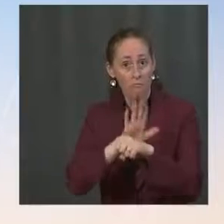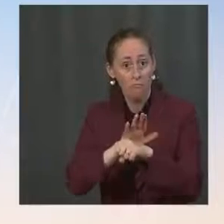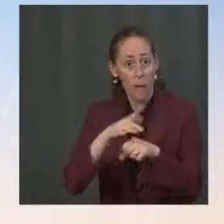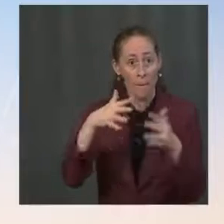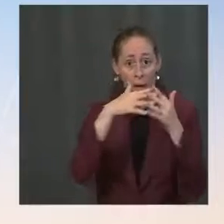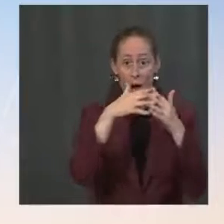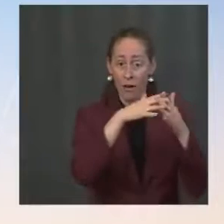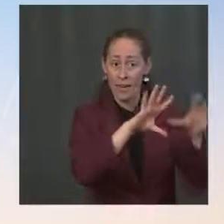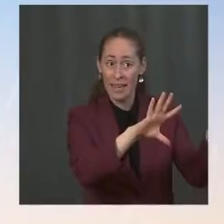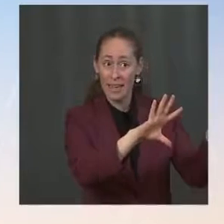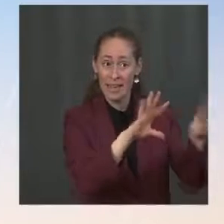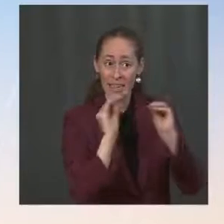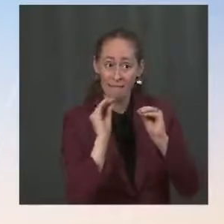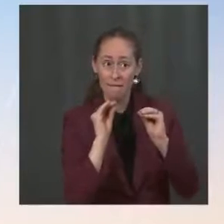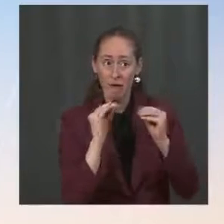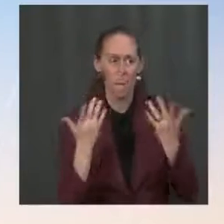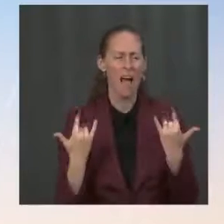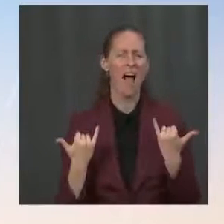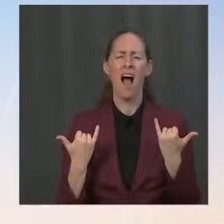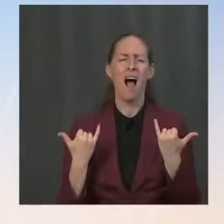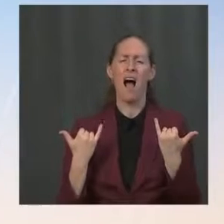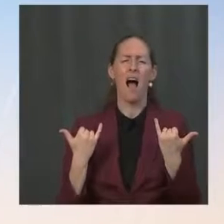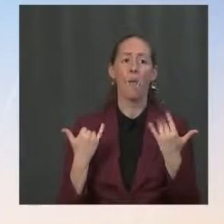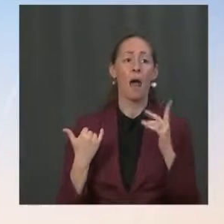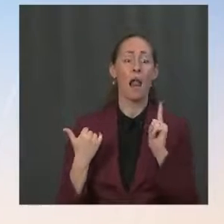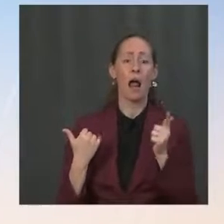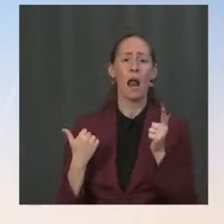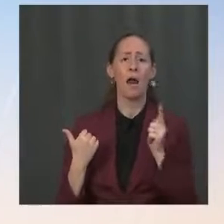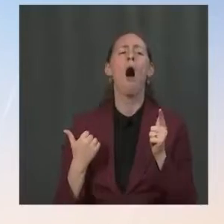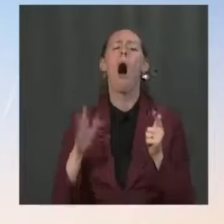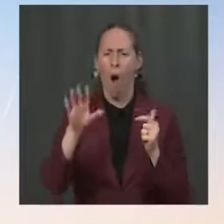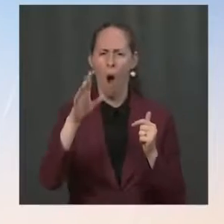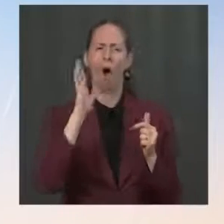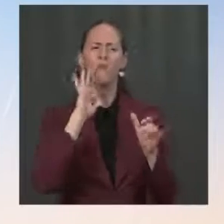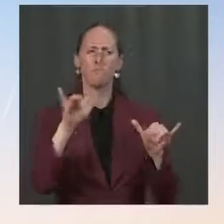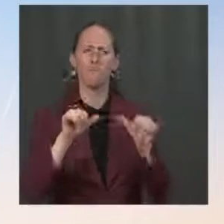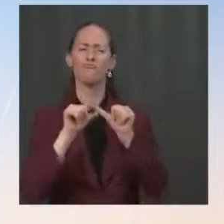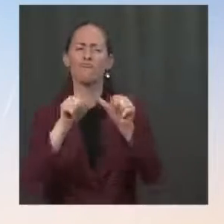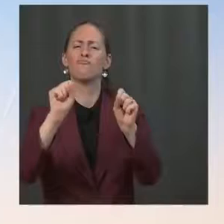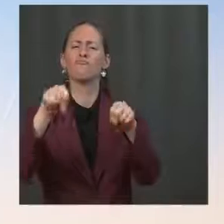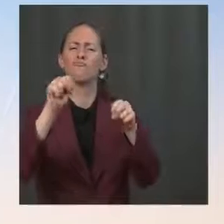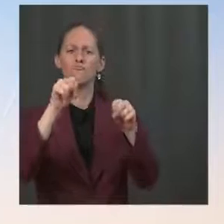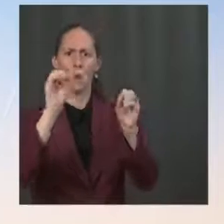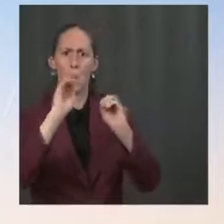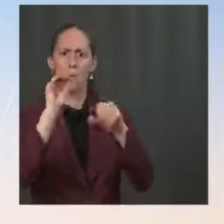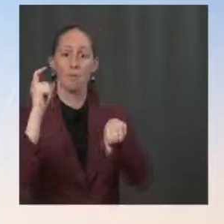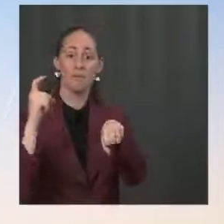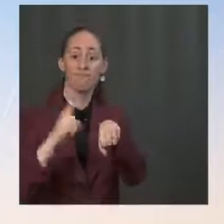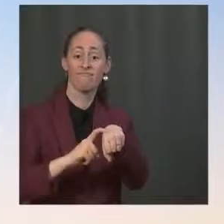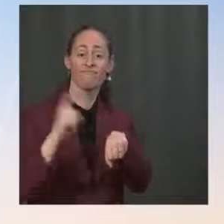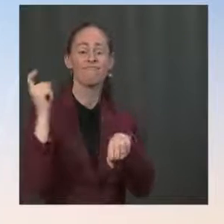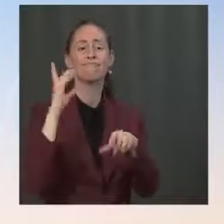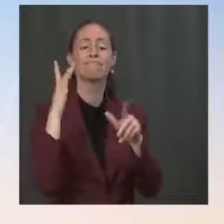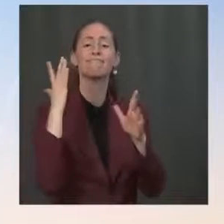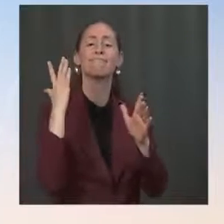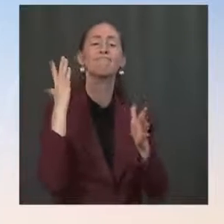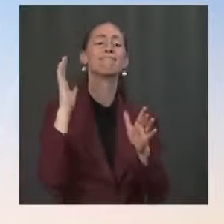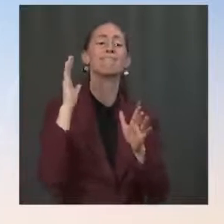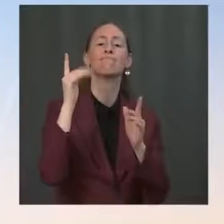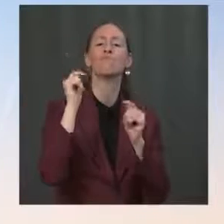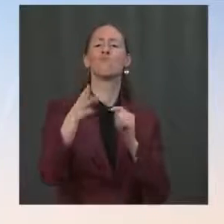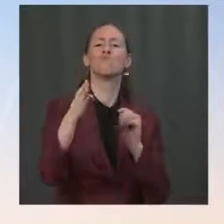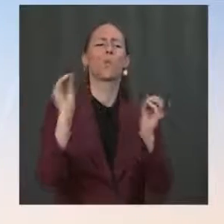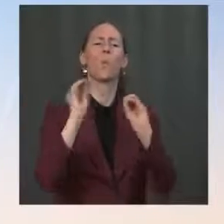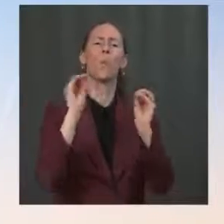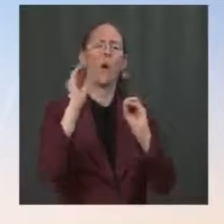ready to depart continues. There is no deadline there's no end of that timeline, I should say, to